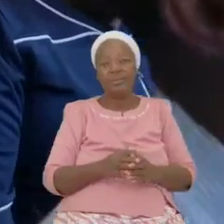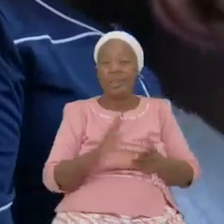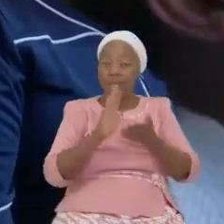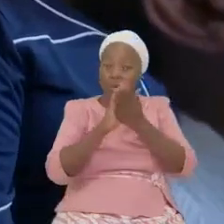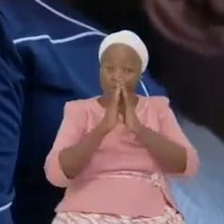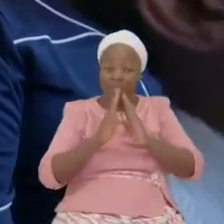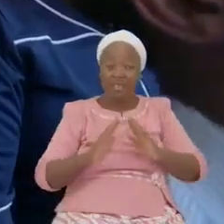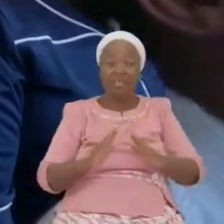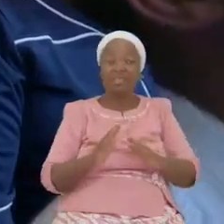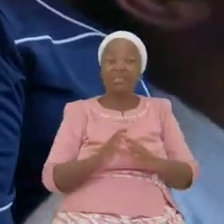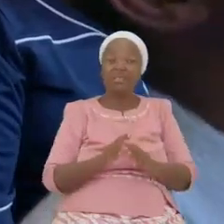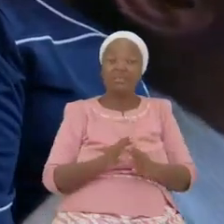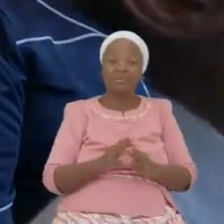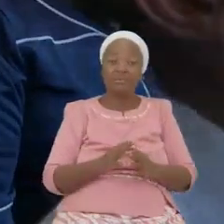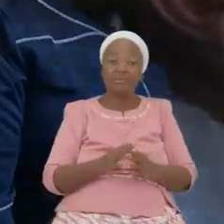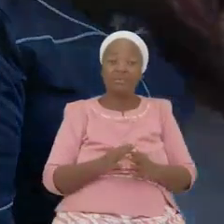Peace.